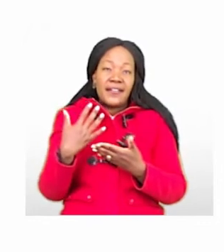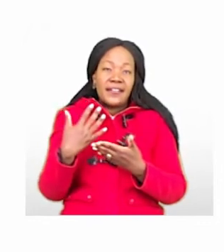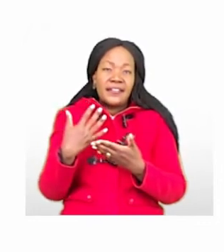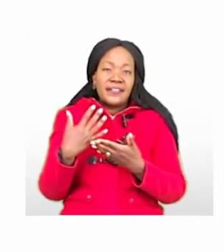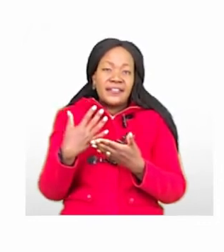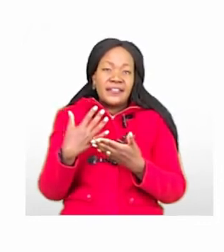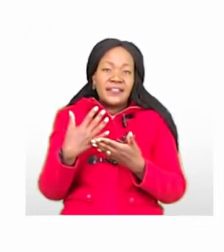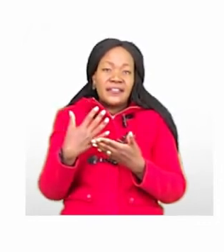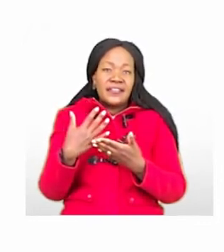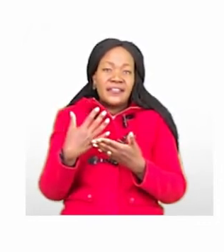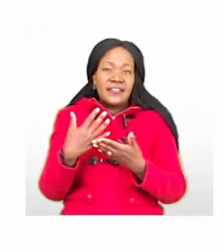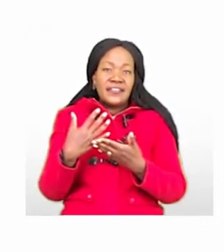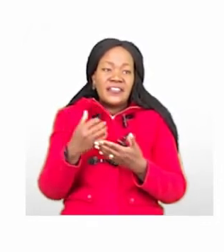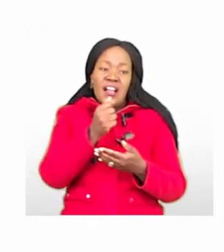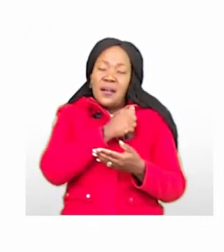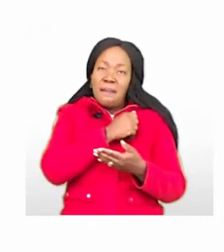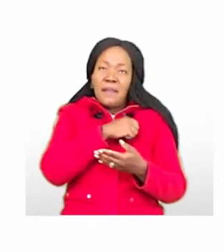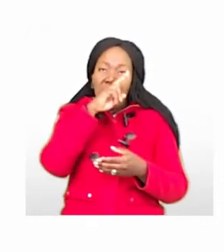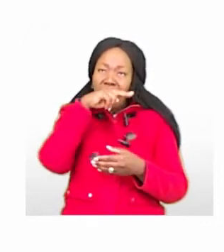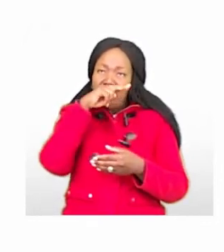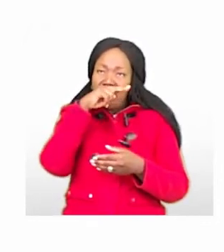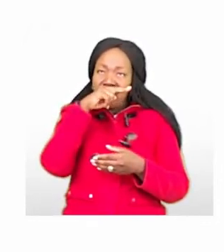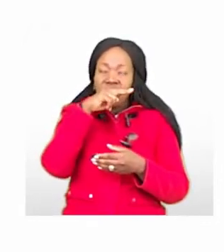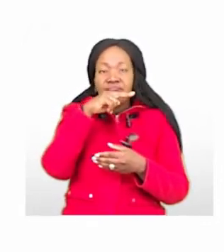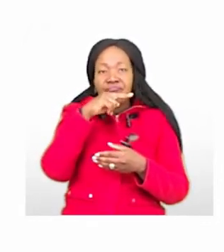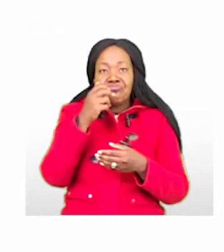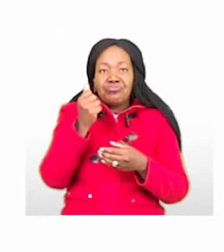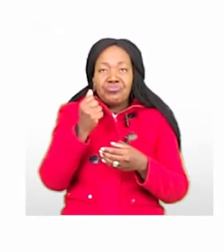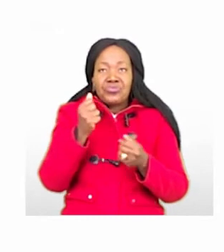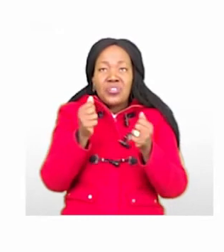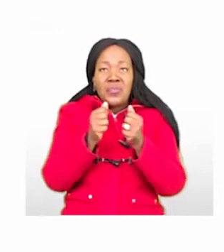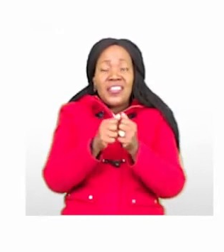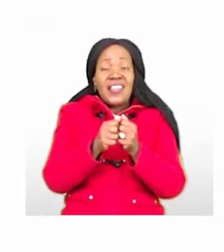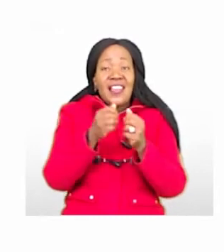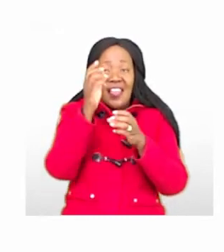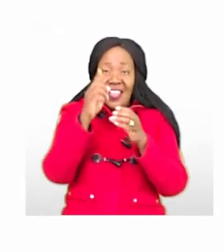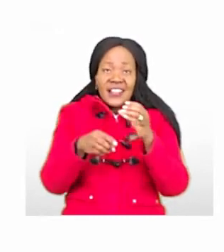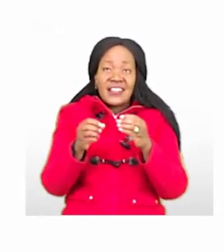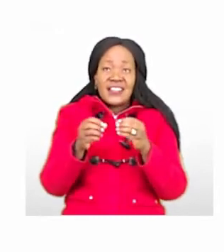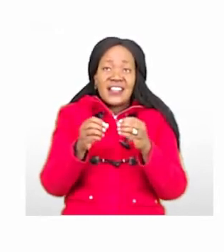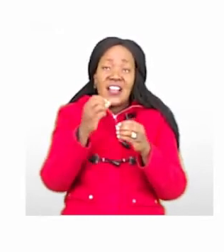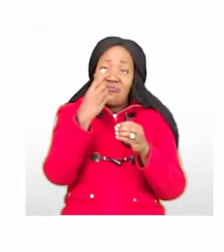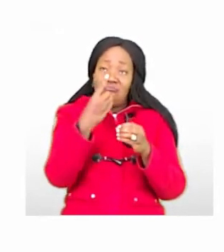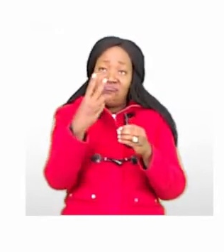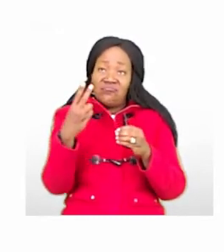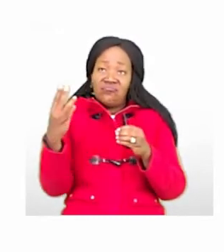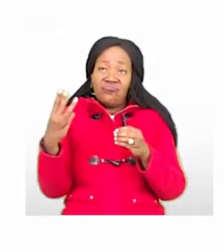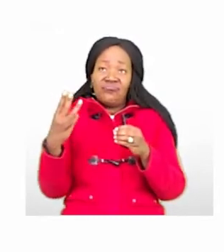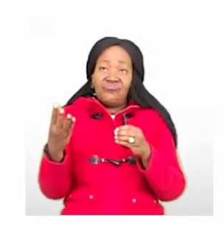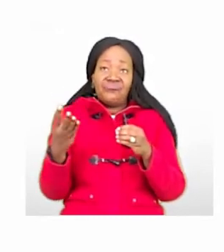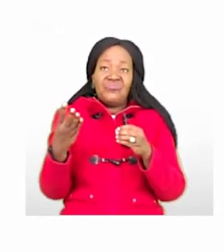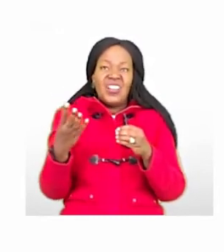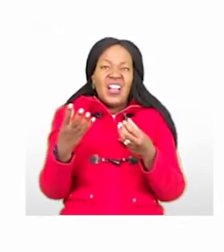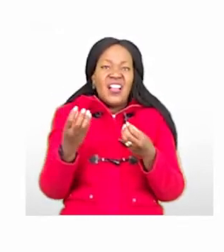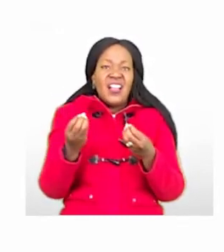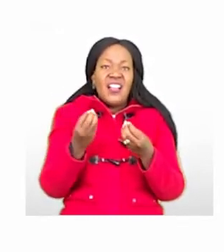Mother Goose with her eggs. Count the eggs that you see in the picture on page